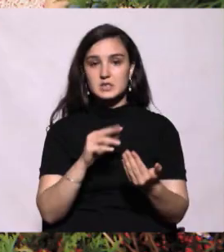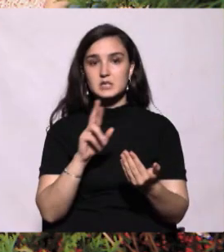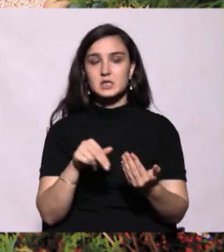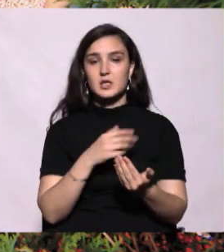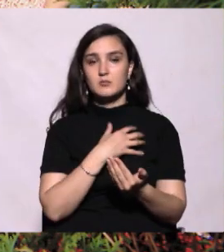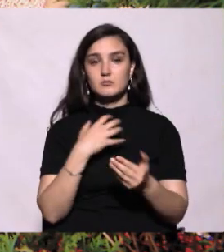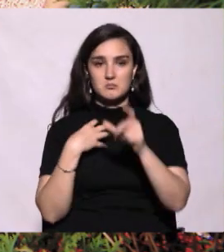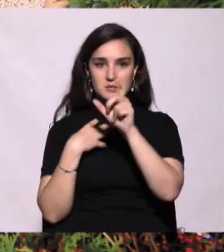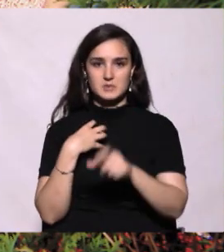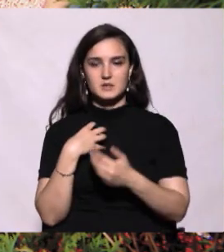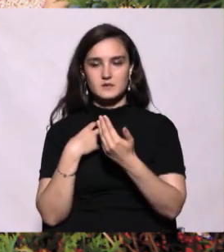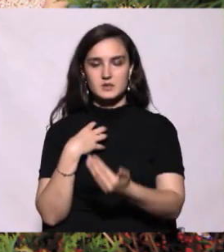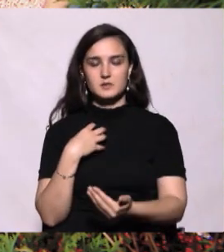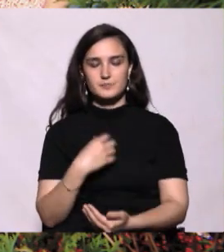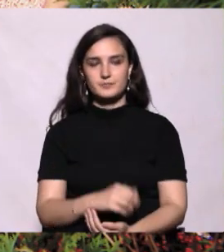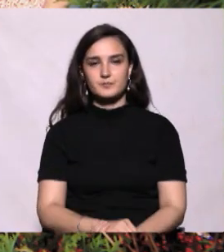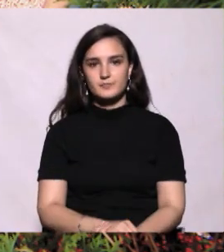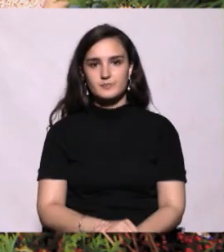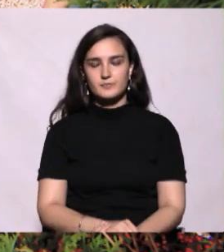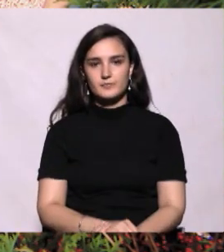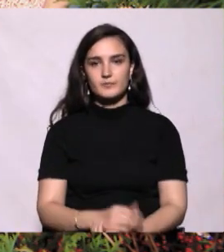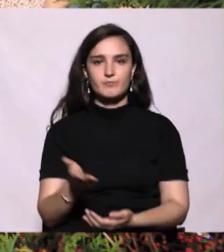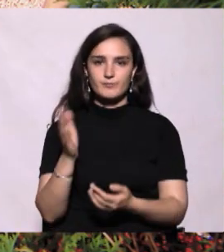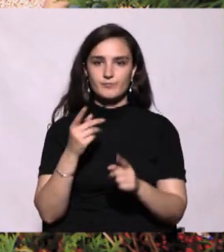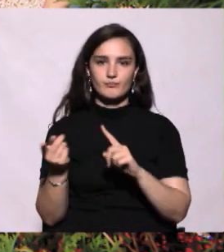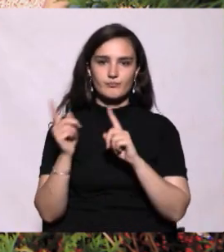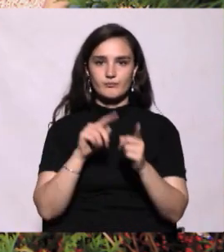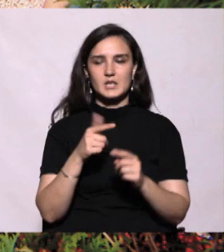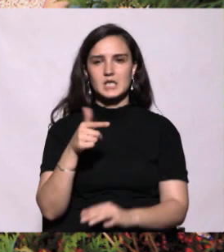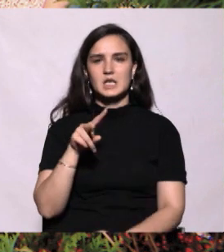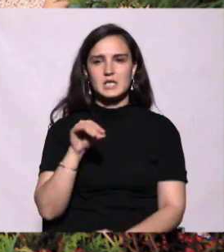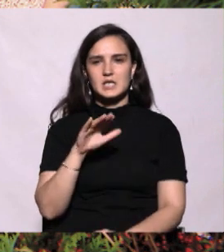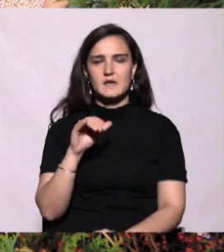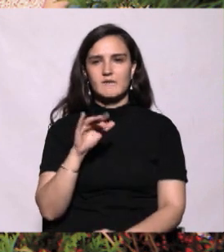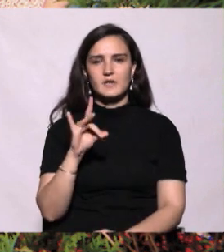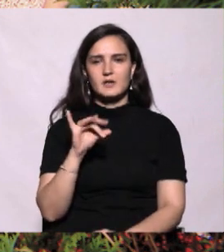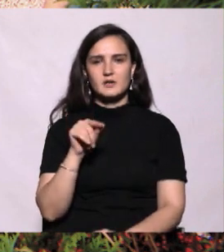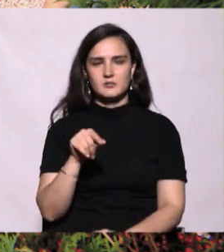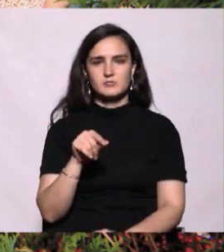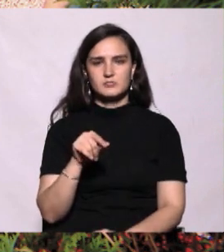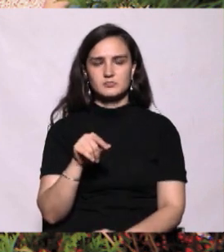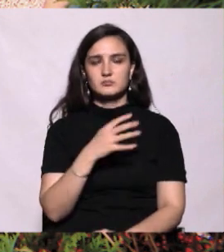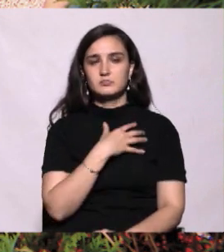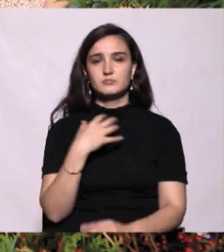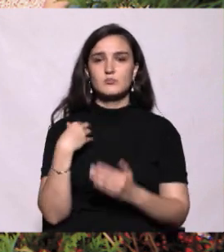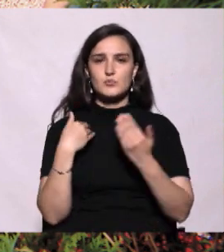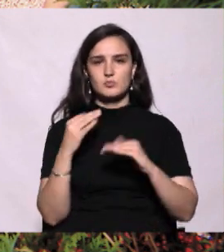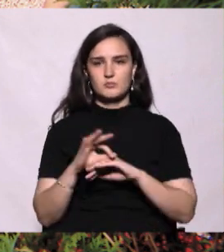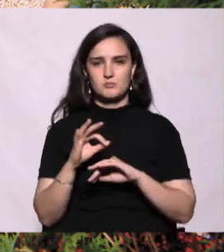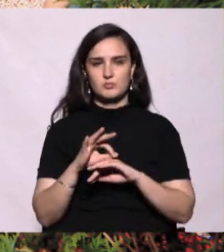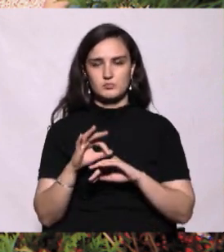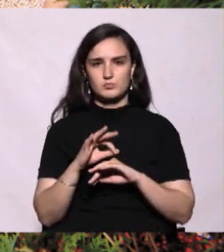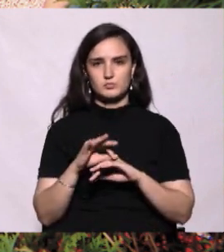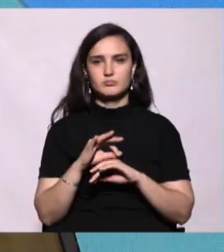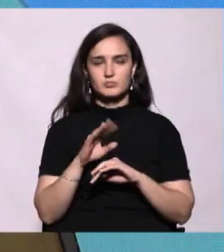for King Arthur. Let's move on to Guinevere. Her name's Guinevere, Arthur's wife. That makes